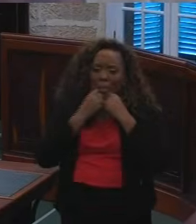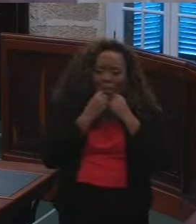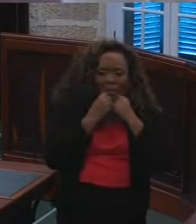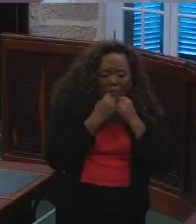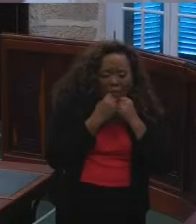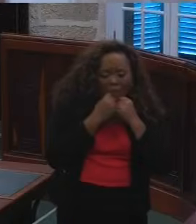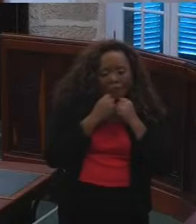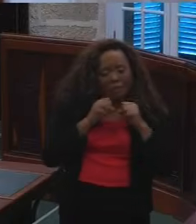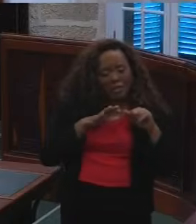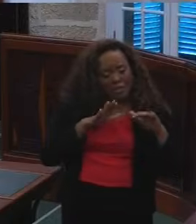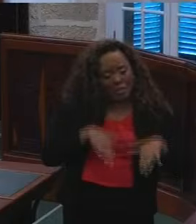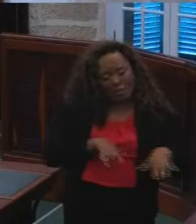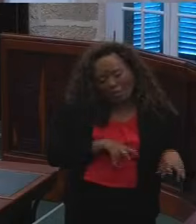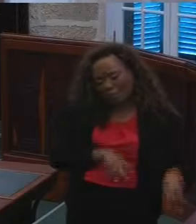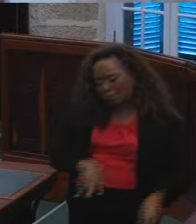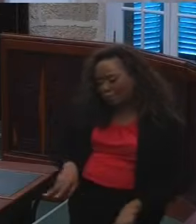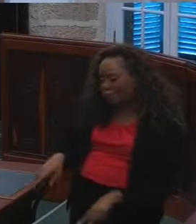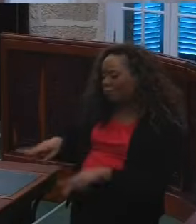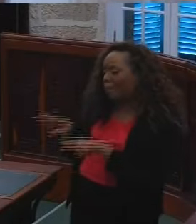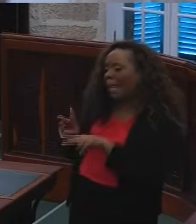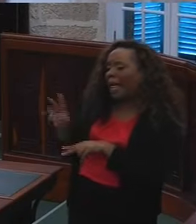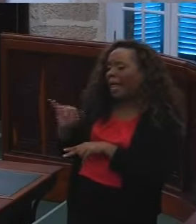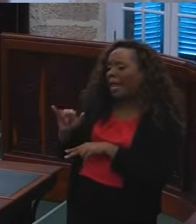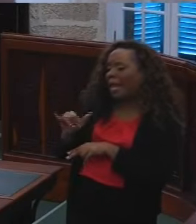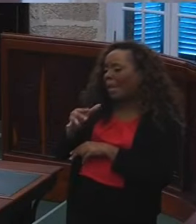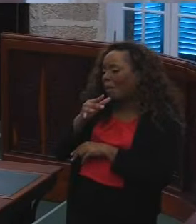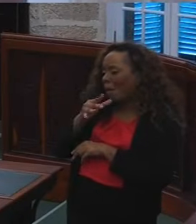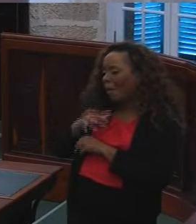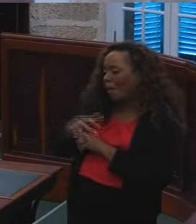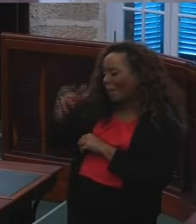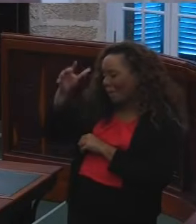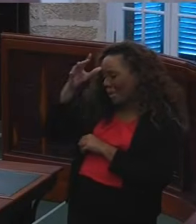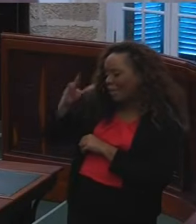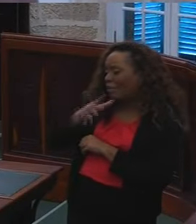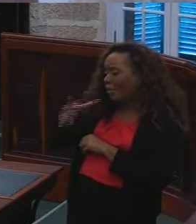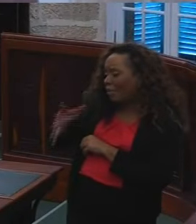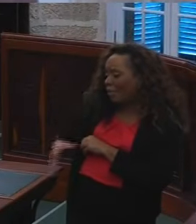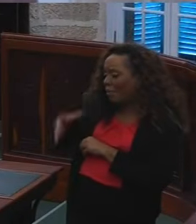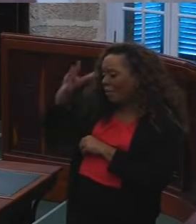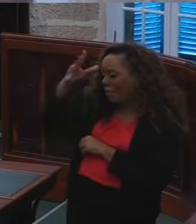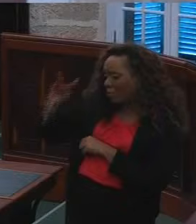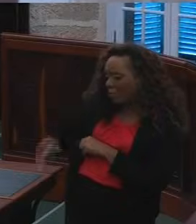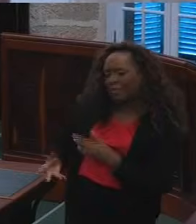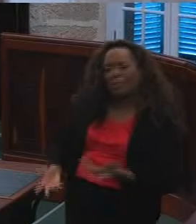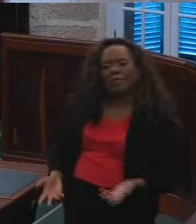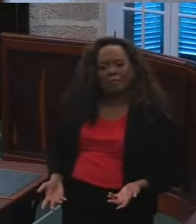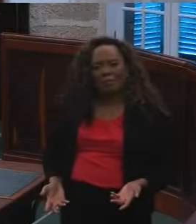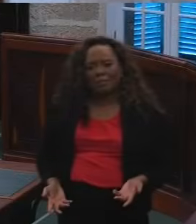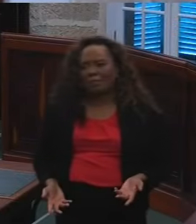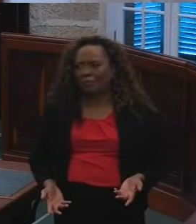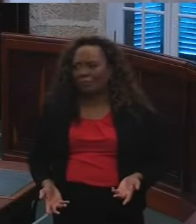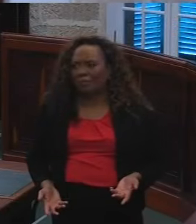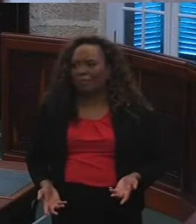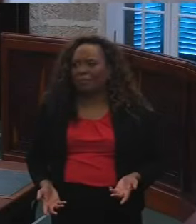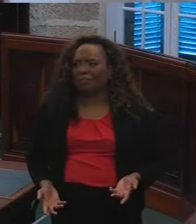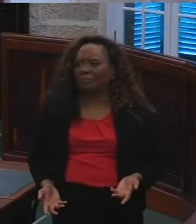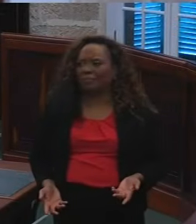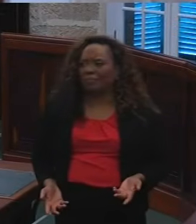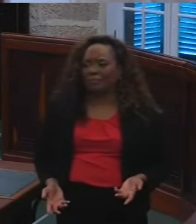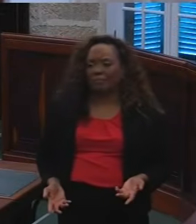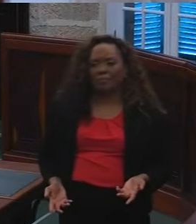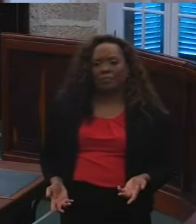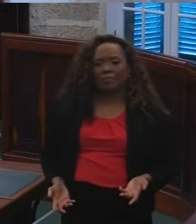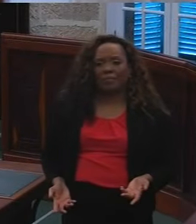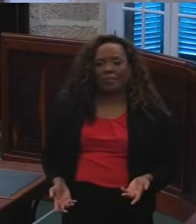and care and guidance, because I think that is what is sadly lacking in this country. So the